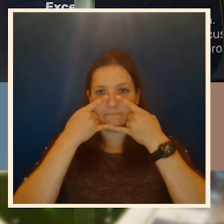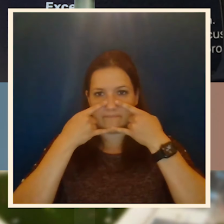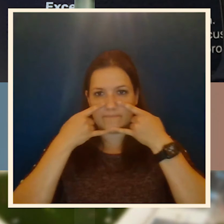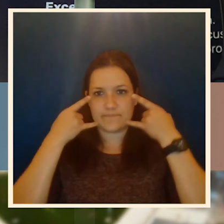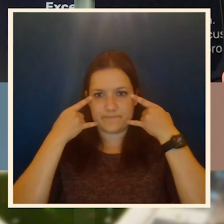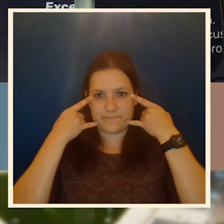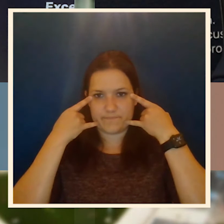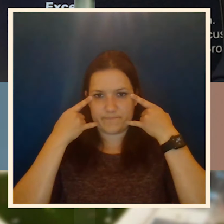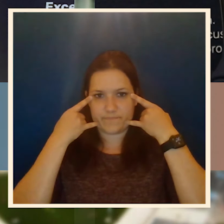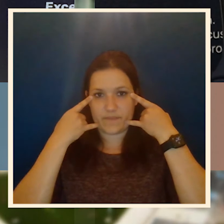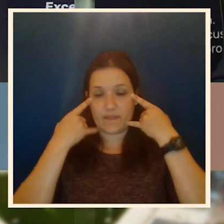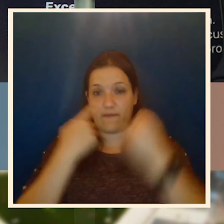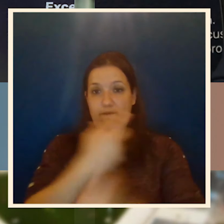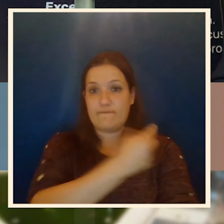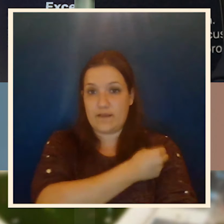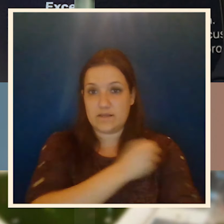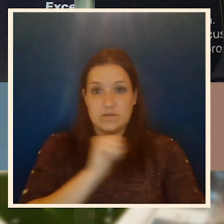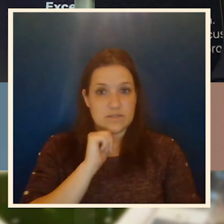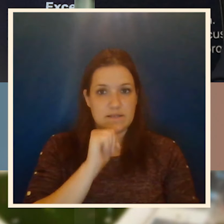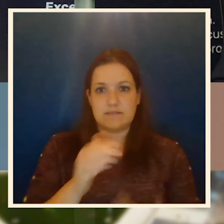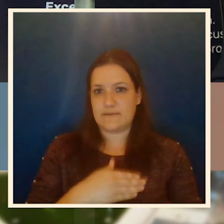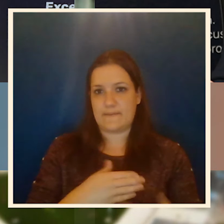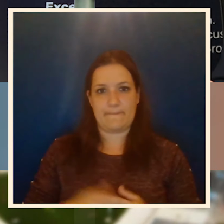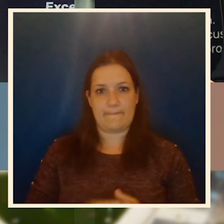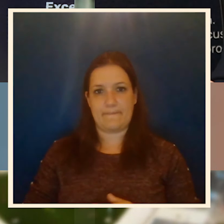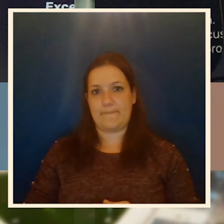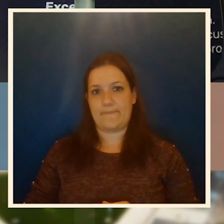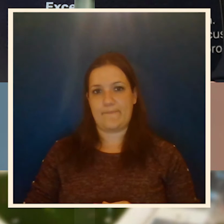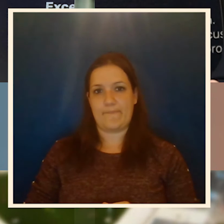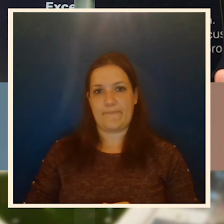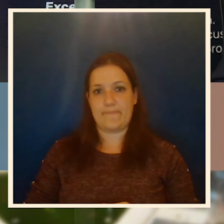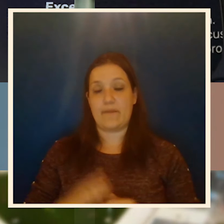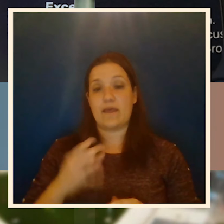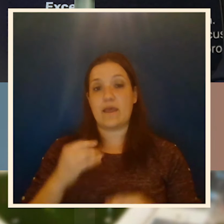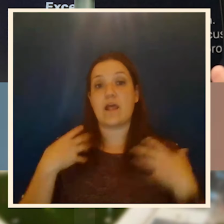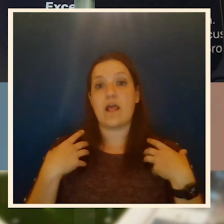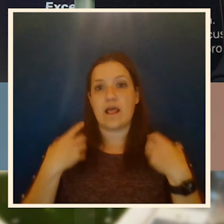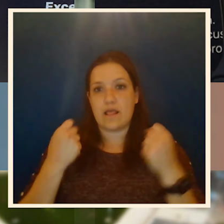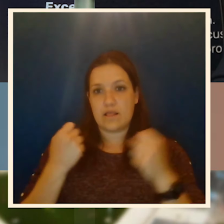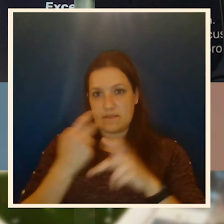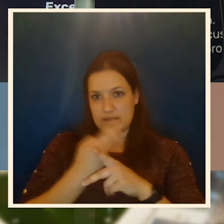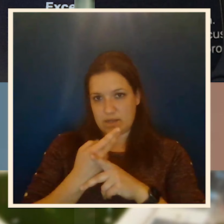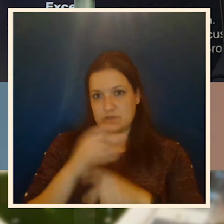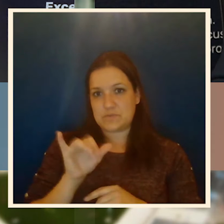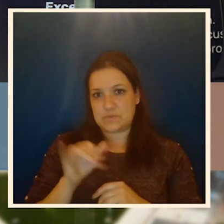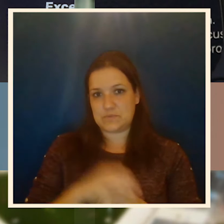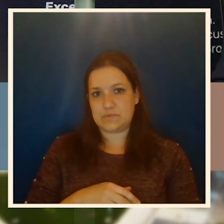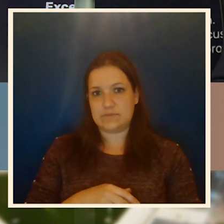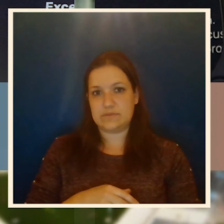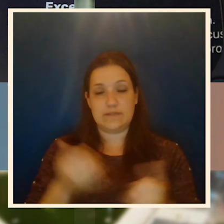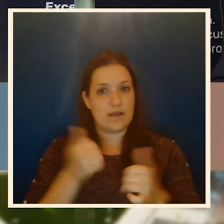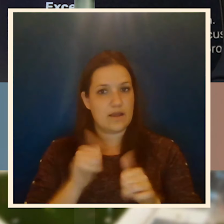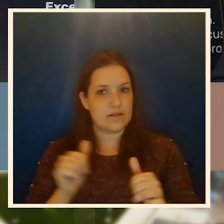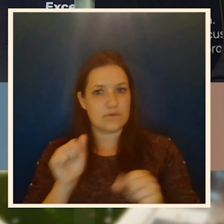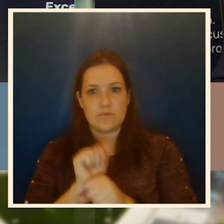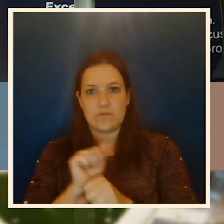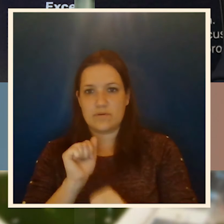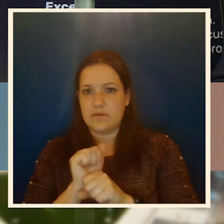train or any form of mass transit, everybody must wear masks, vaccinated or not. And